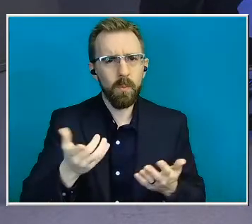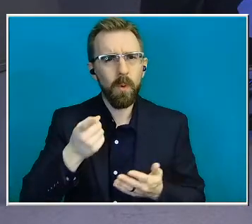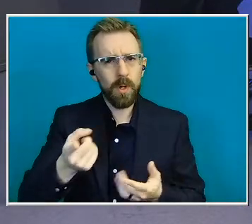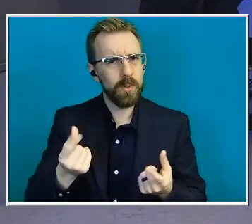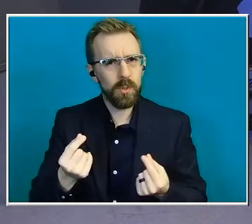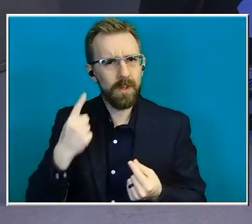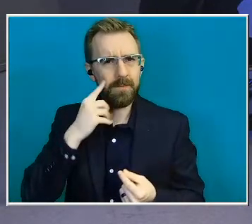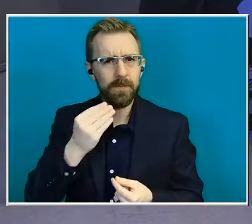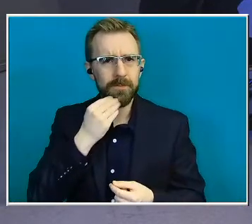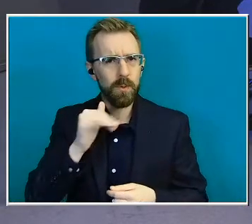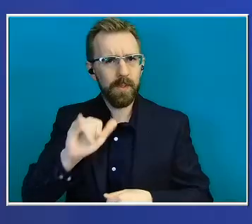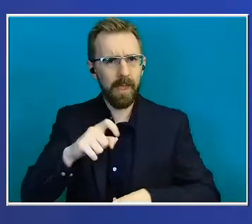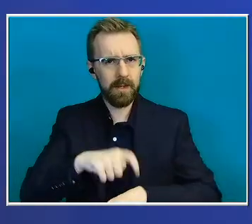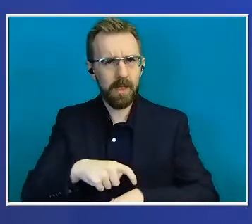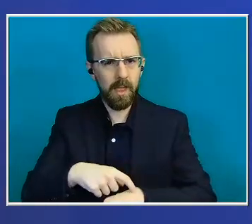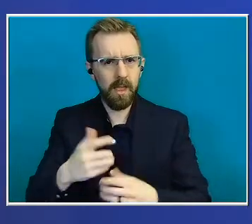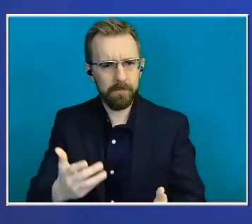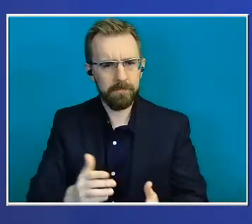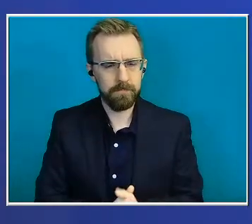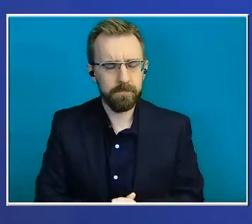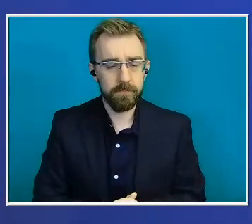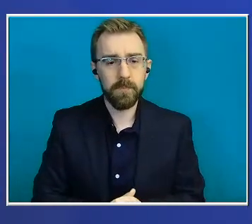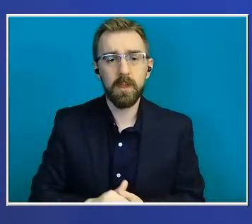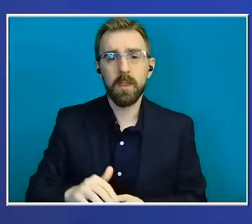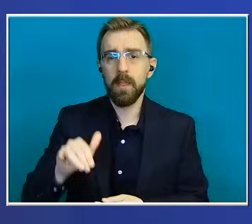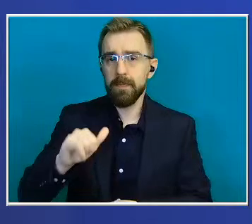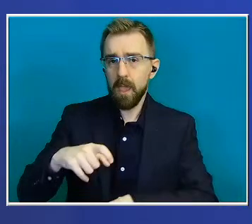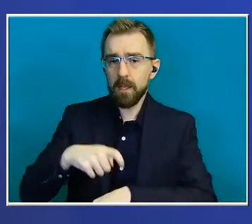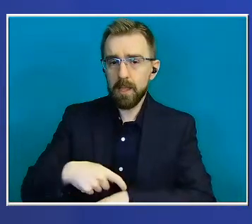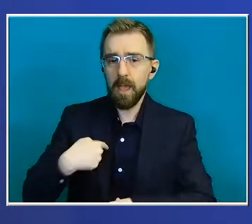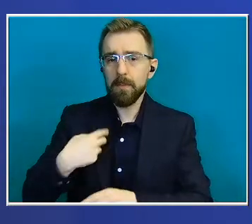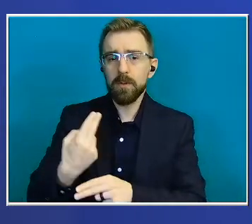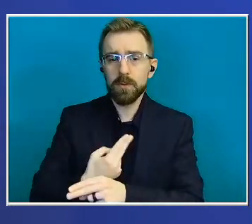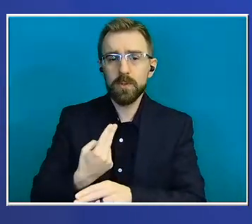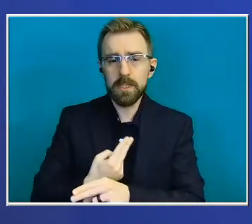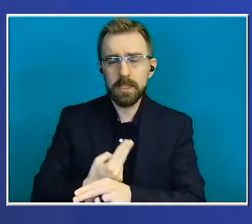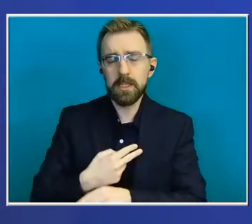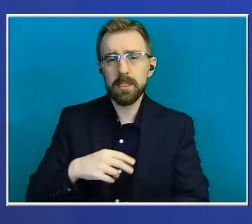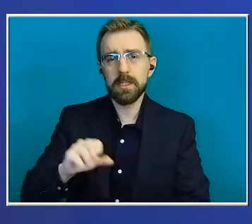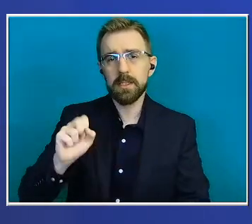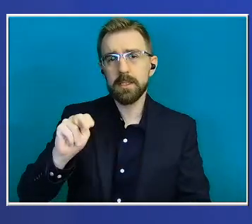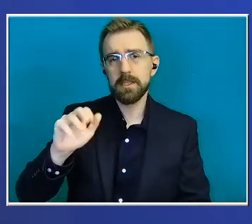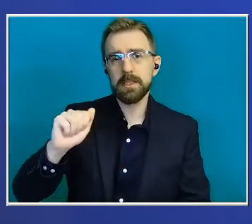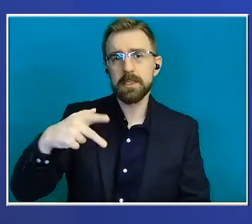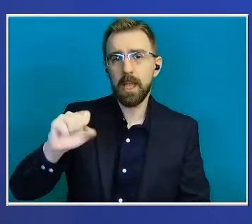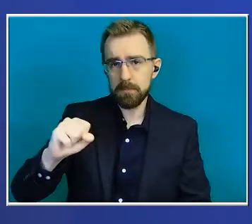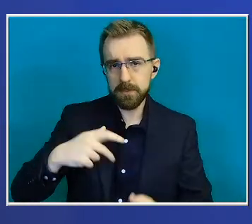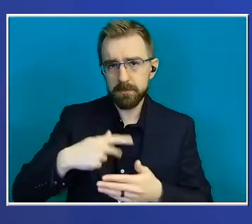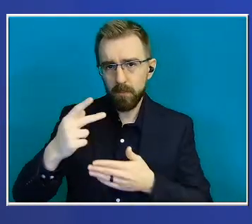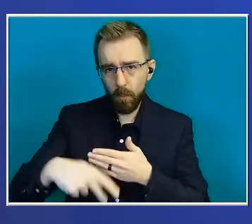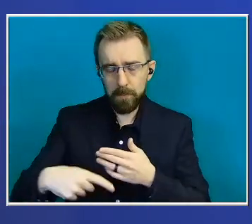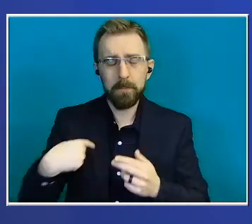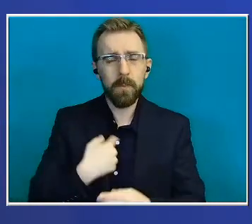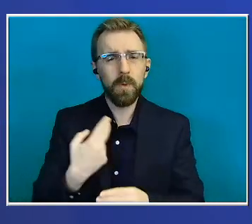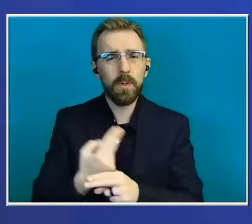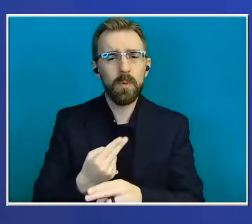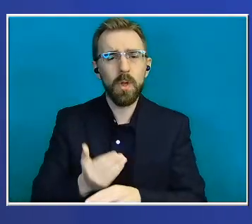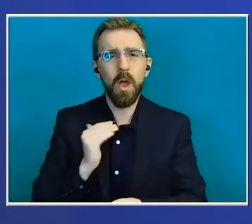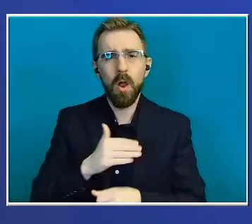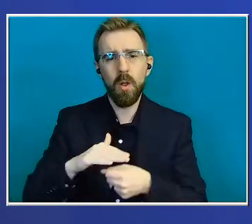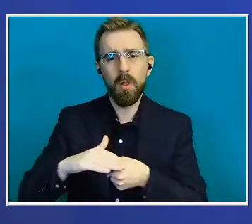time? At that time, I was using the SNAPS program, and then we used our local food